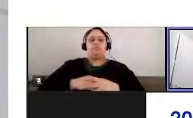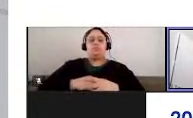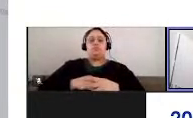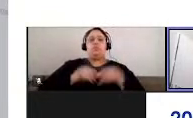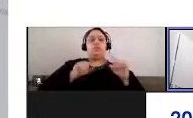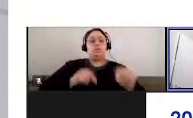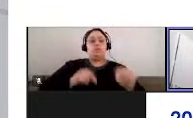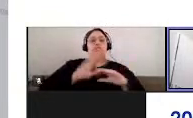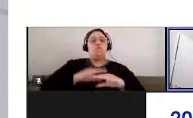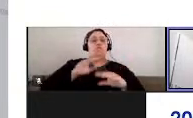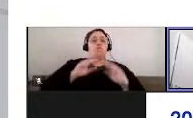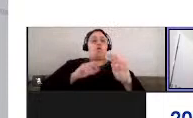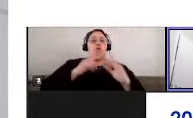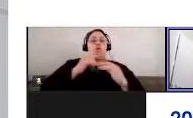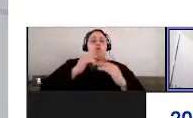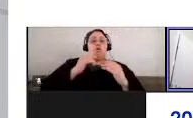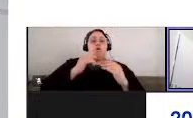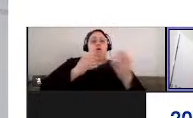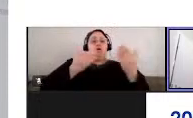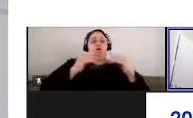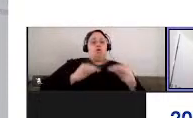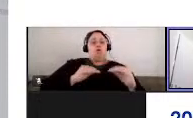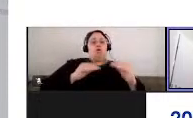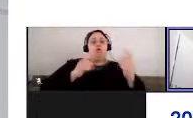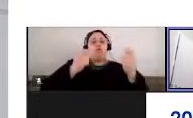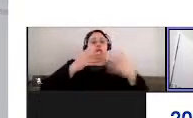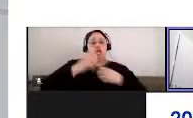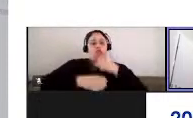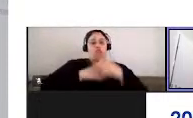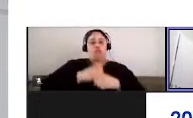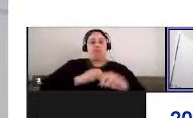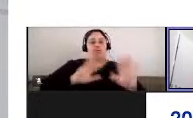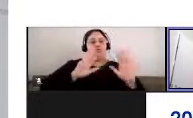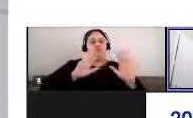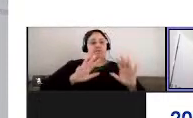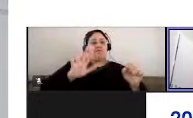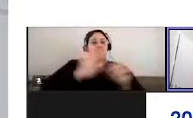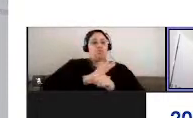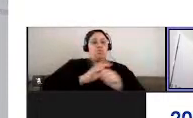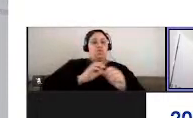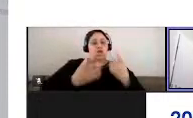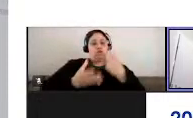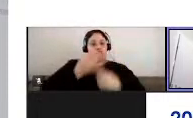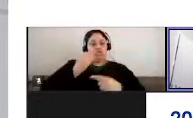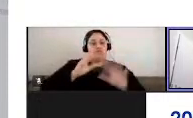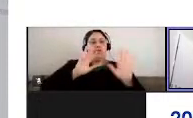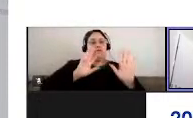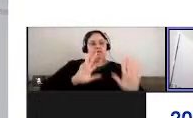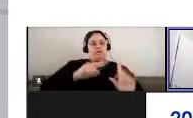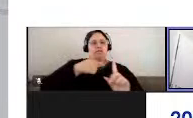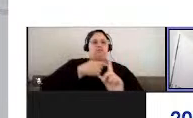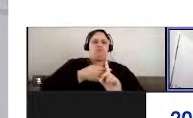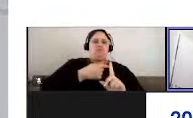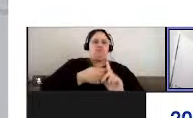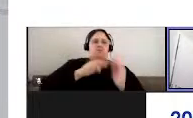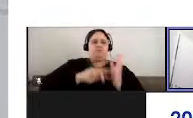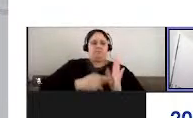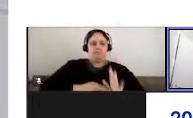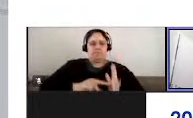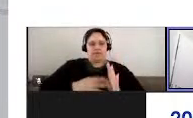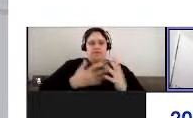That's for the quarter, and then for the financial year, that's 9 fully achieved and 9 targets